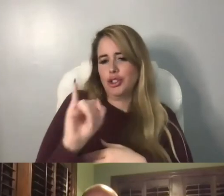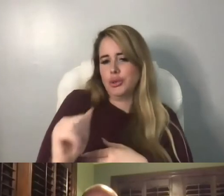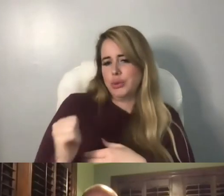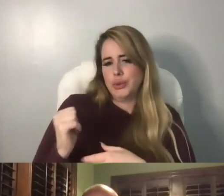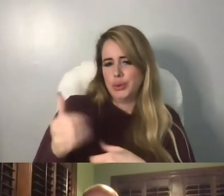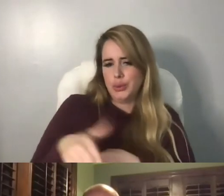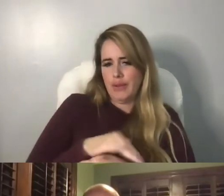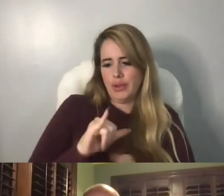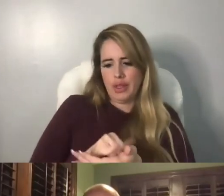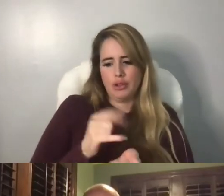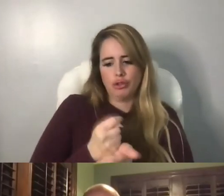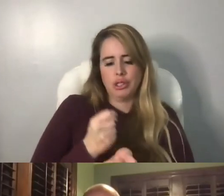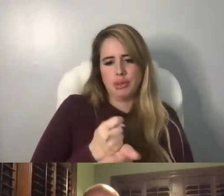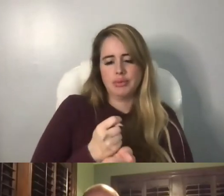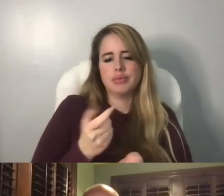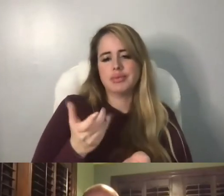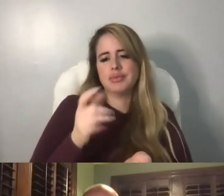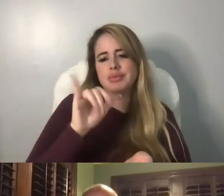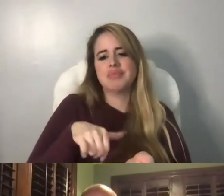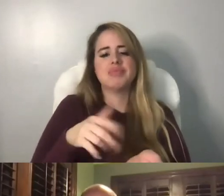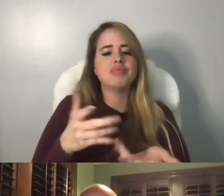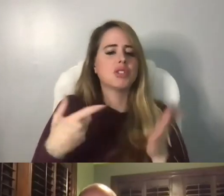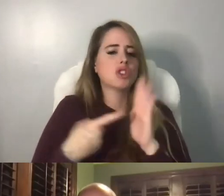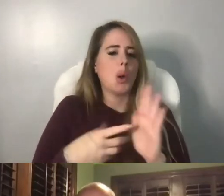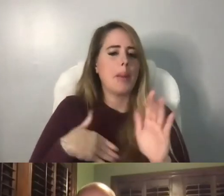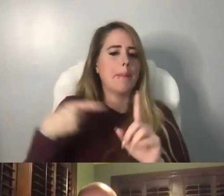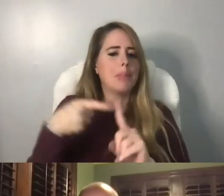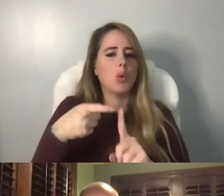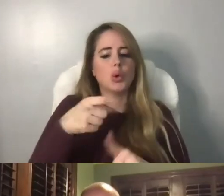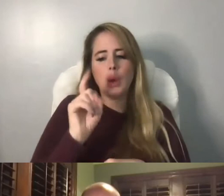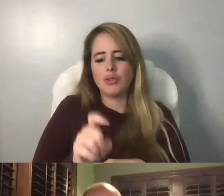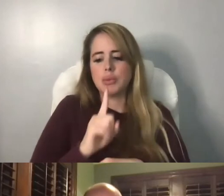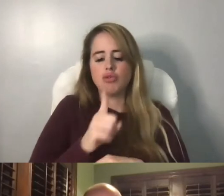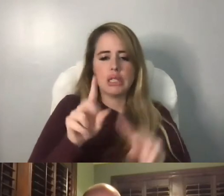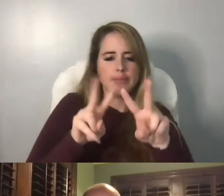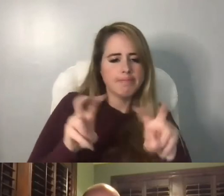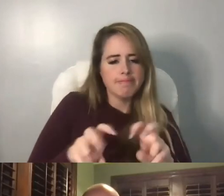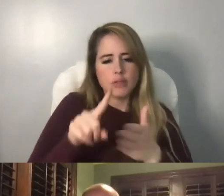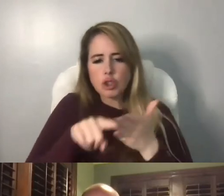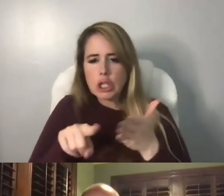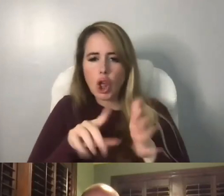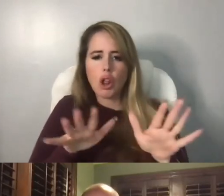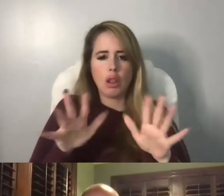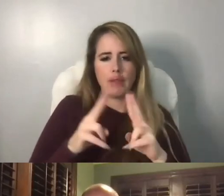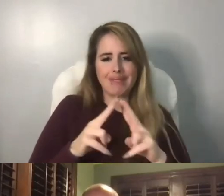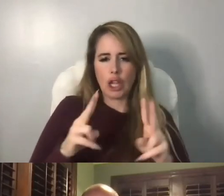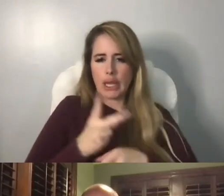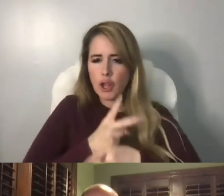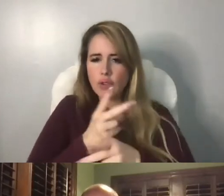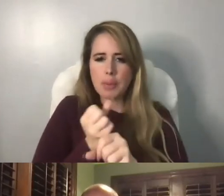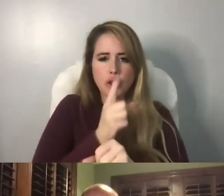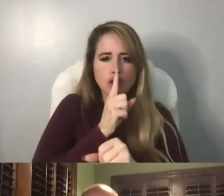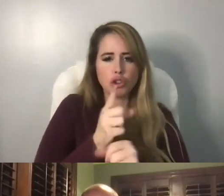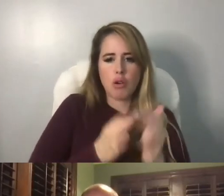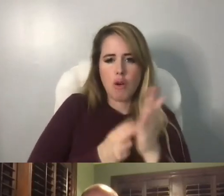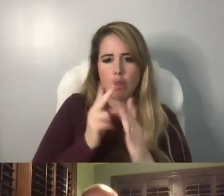treatments. So that just speaks to my point that I think you have to be really critical, very judicious, have a really honest